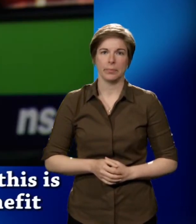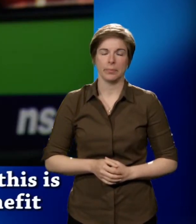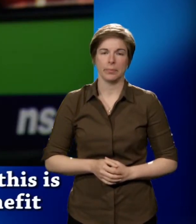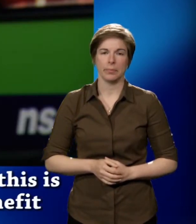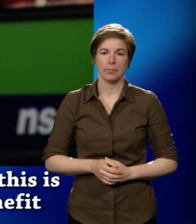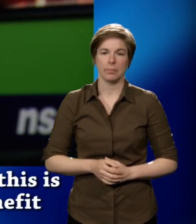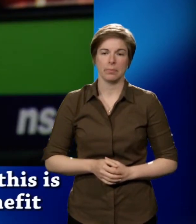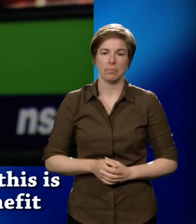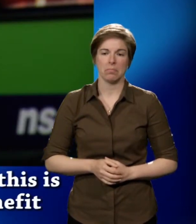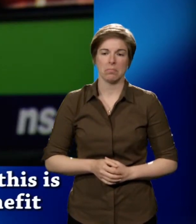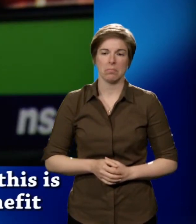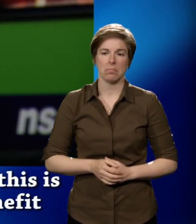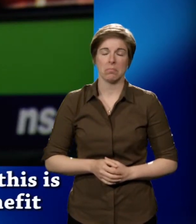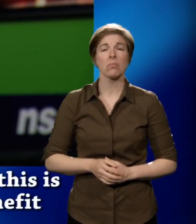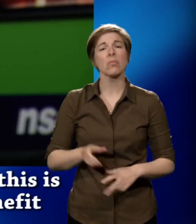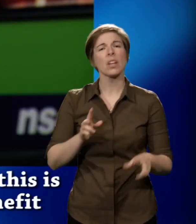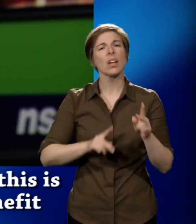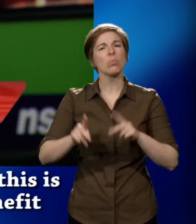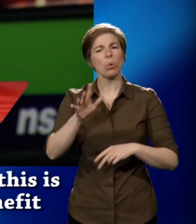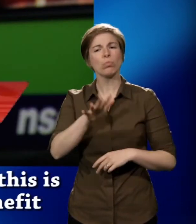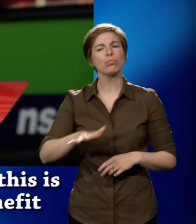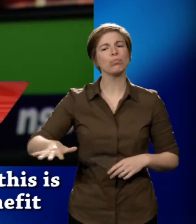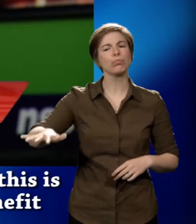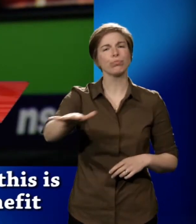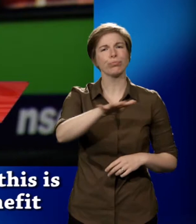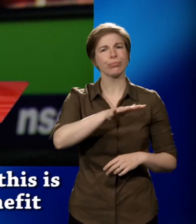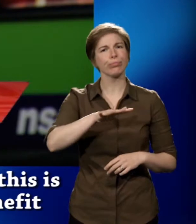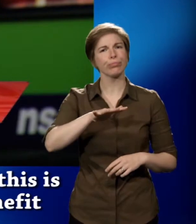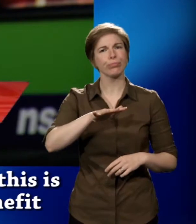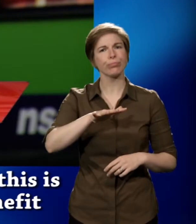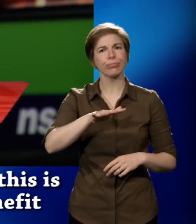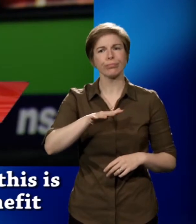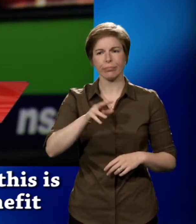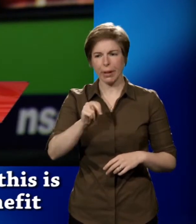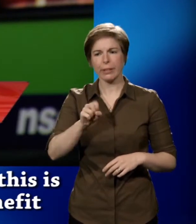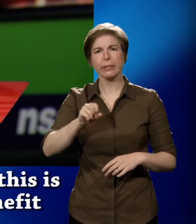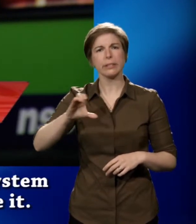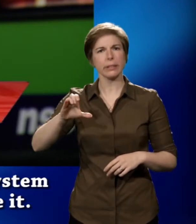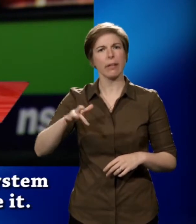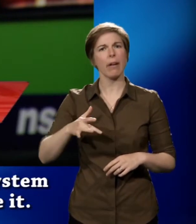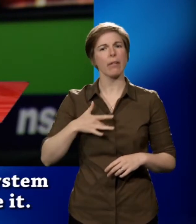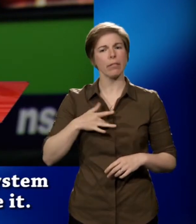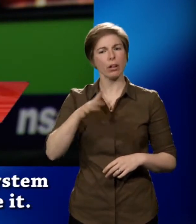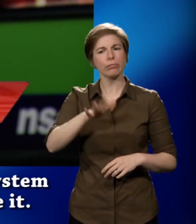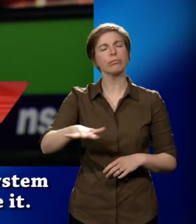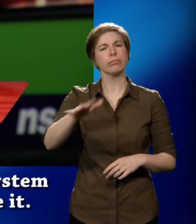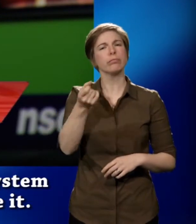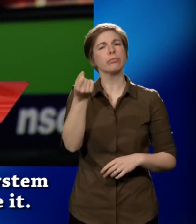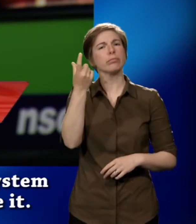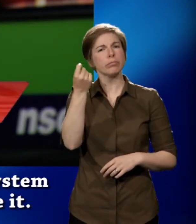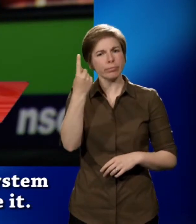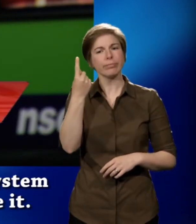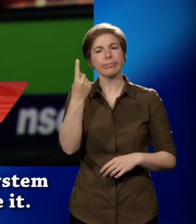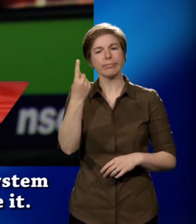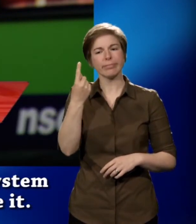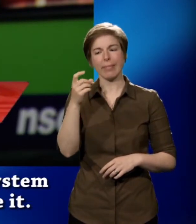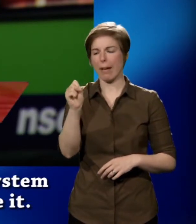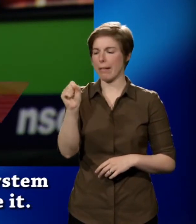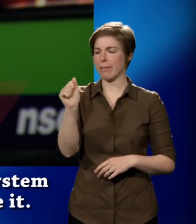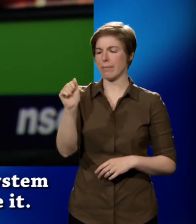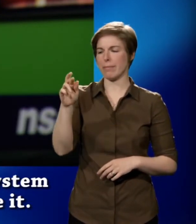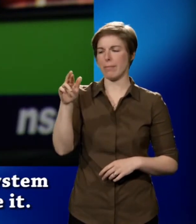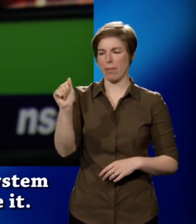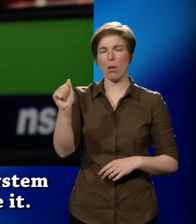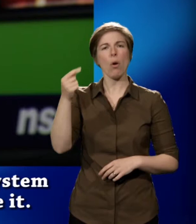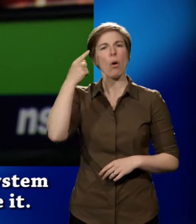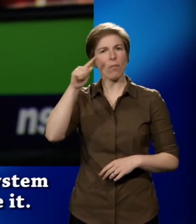I think that people understand that this is there for their safety and their benefit, and that as we become more